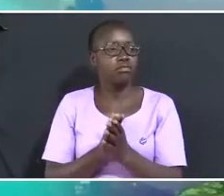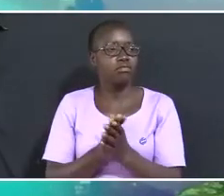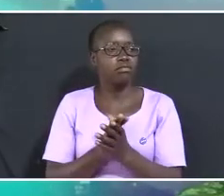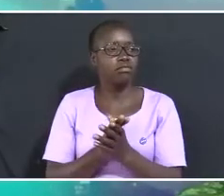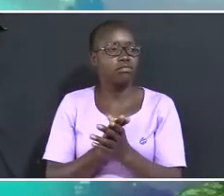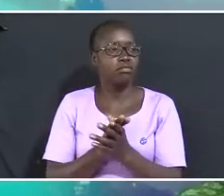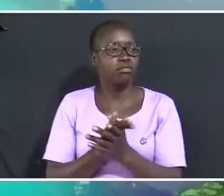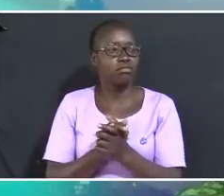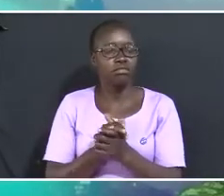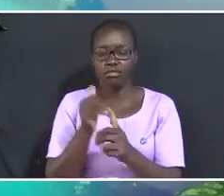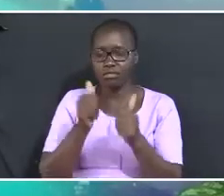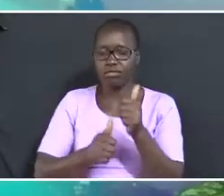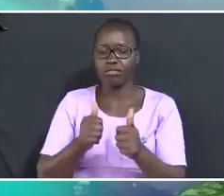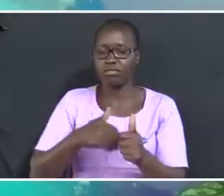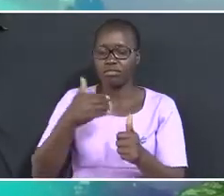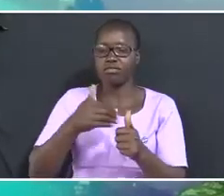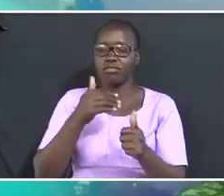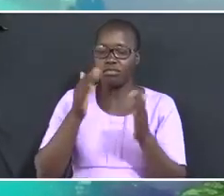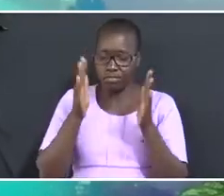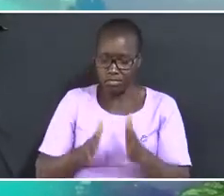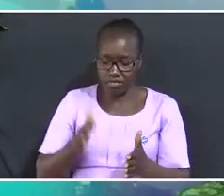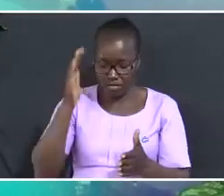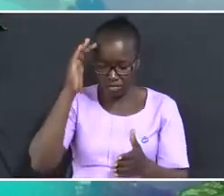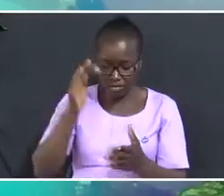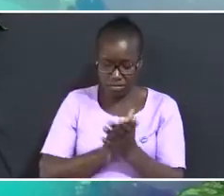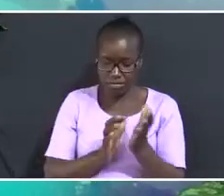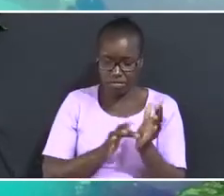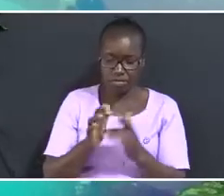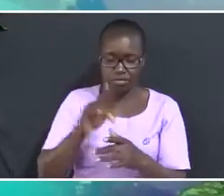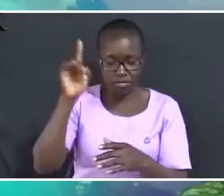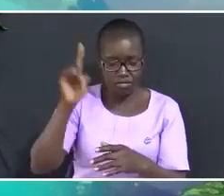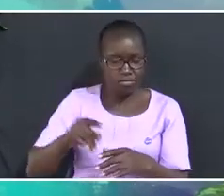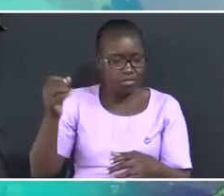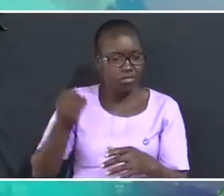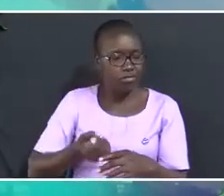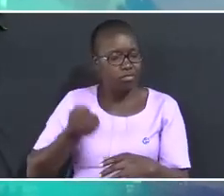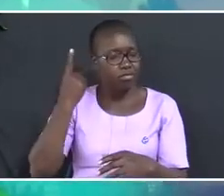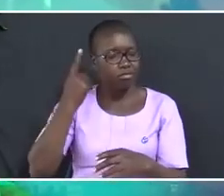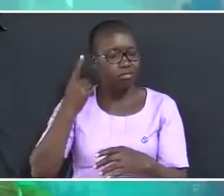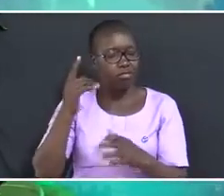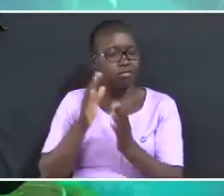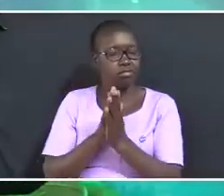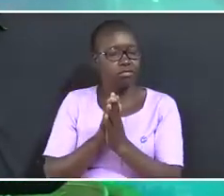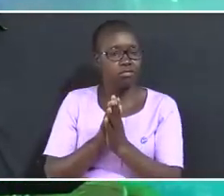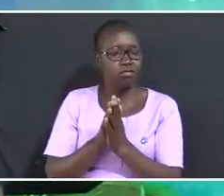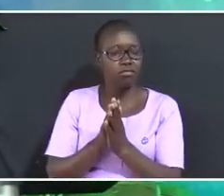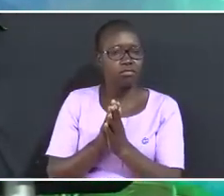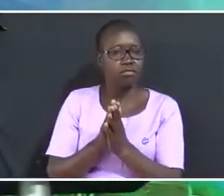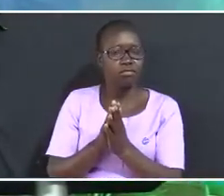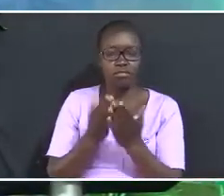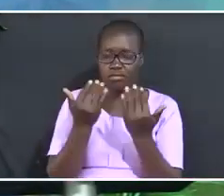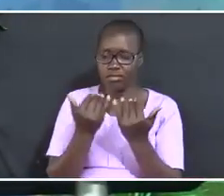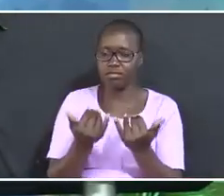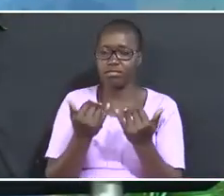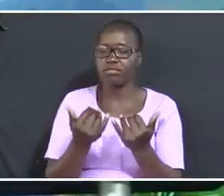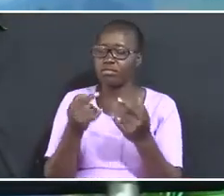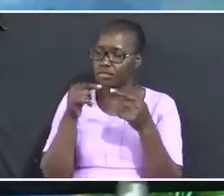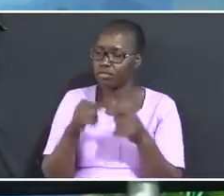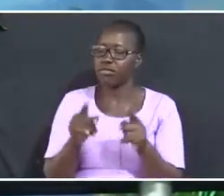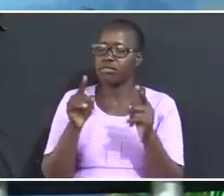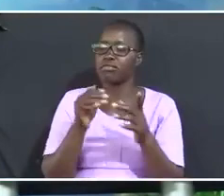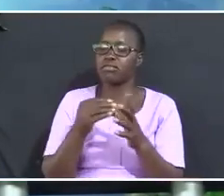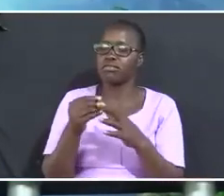every person who has believed in Jesus Christ must understand, espouse, apply himself